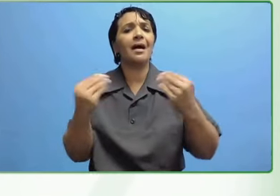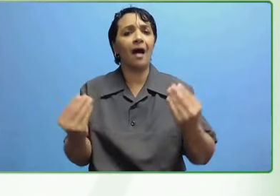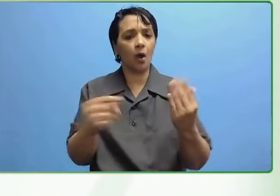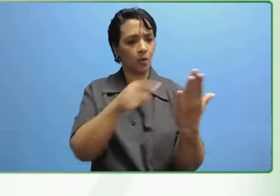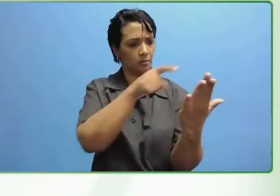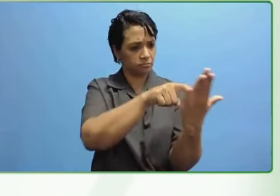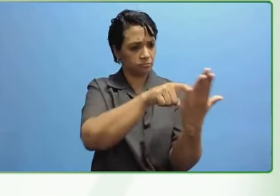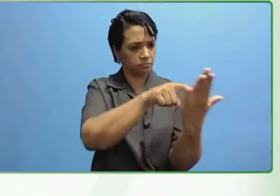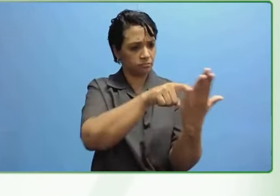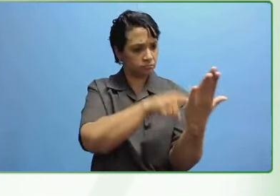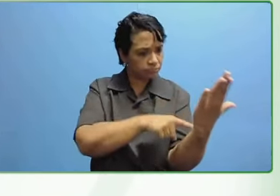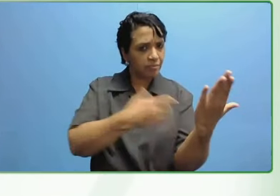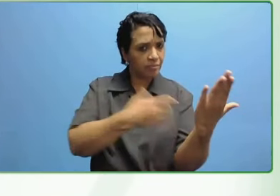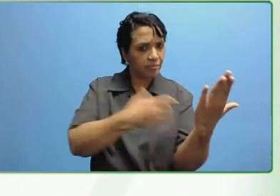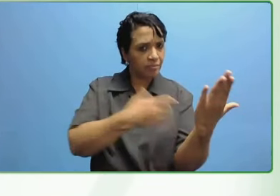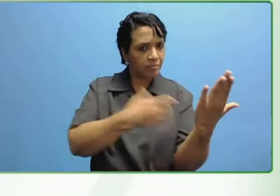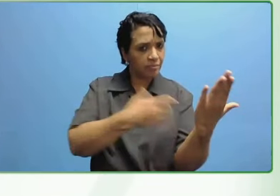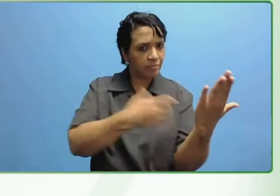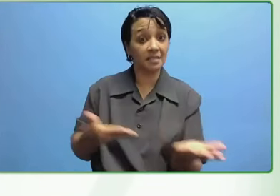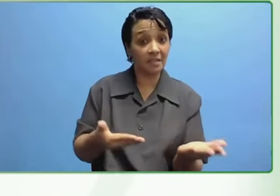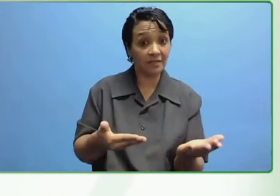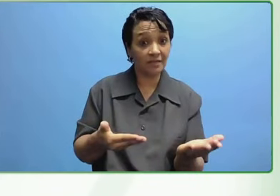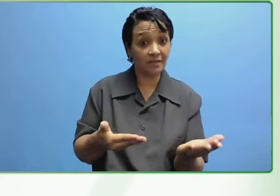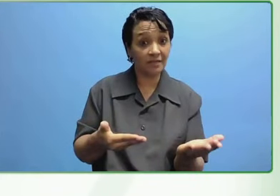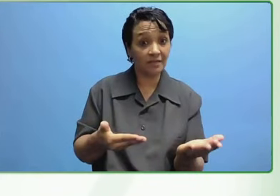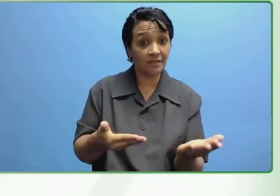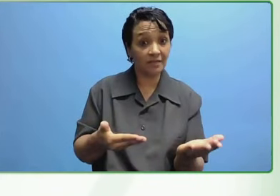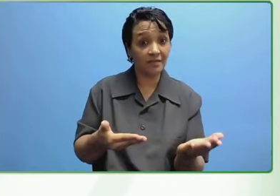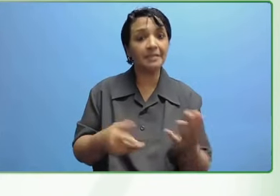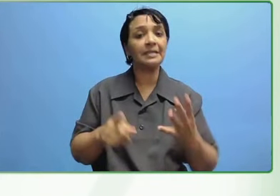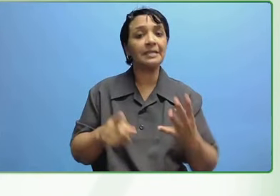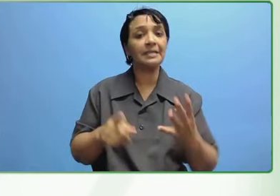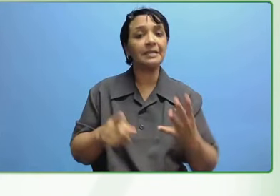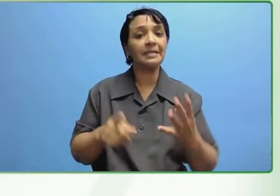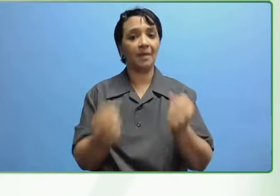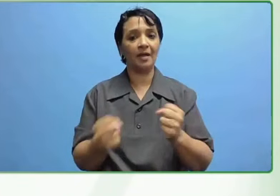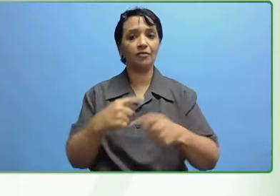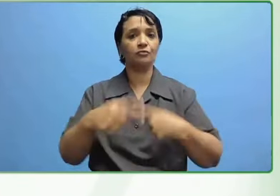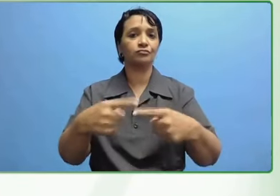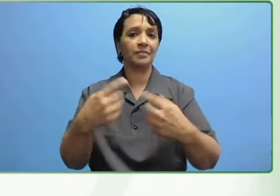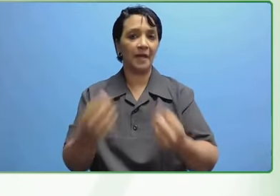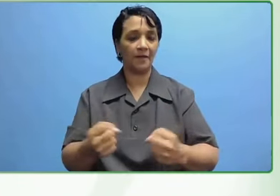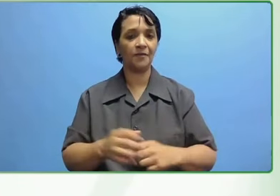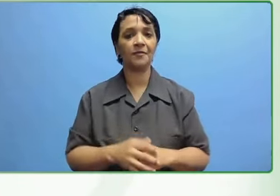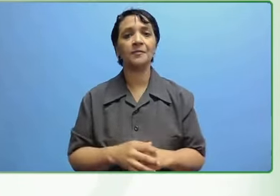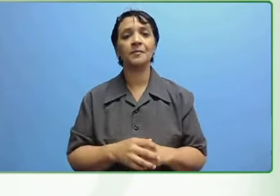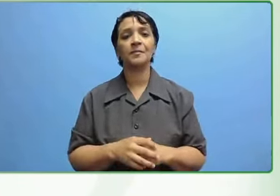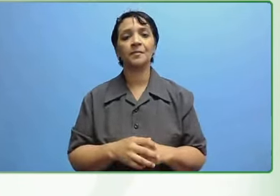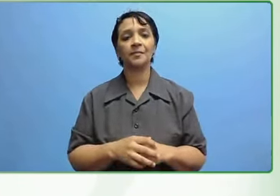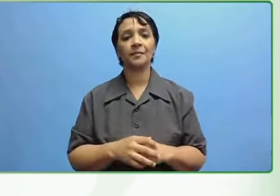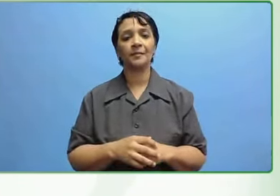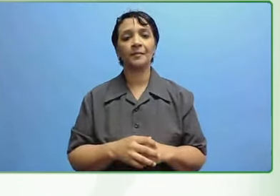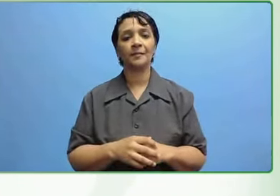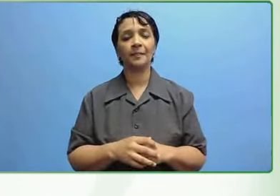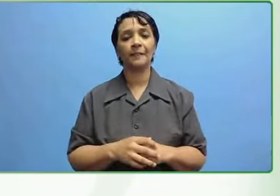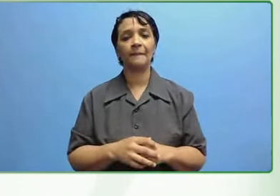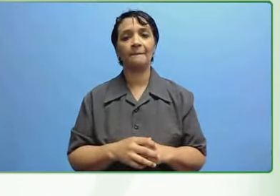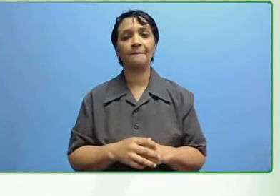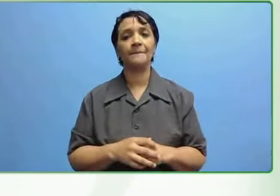but also information in accessible format. To finish, to indicate that 28th of